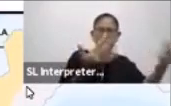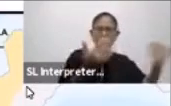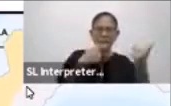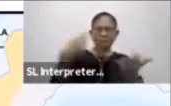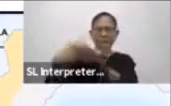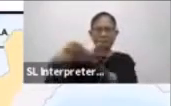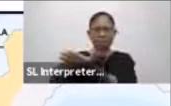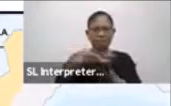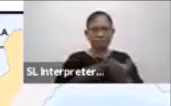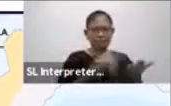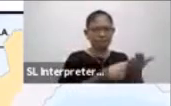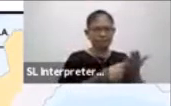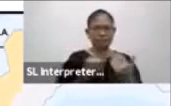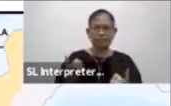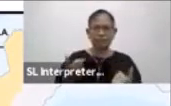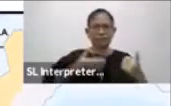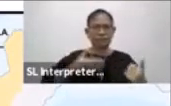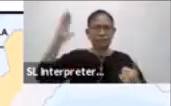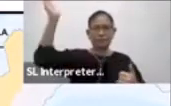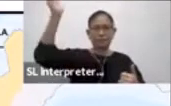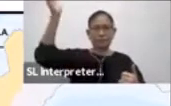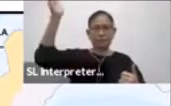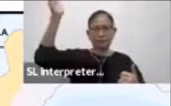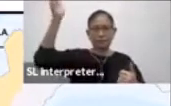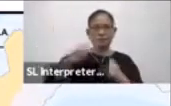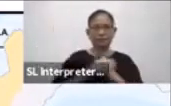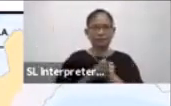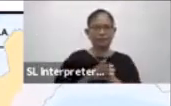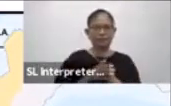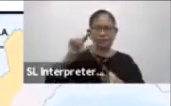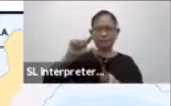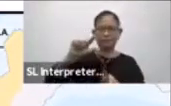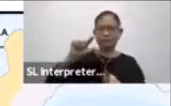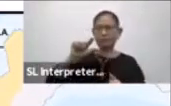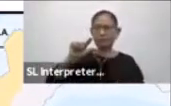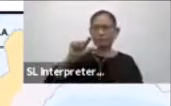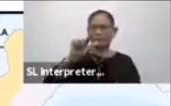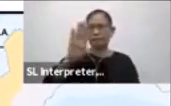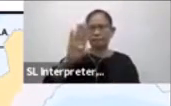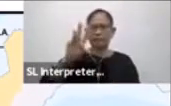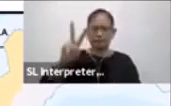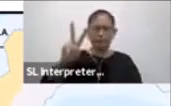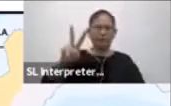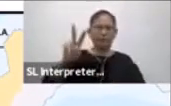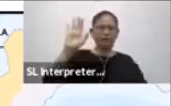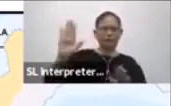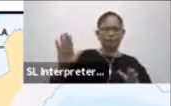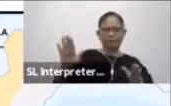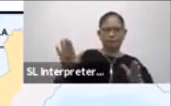So my presentation is about GBV in humanitarian setting,